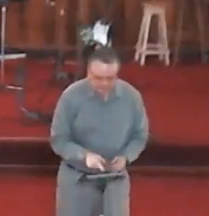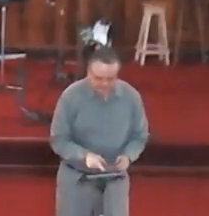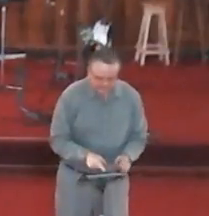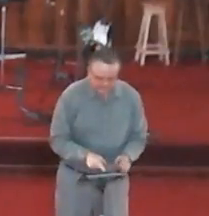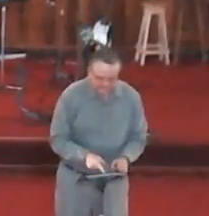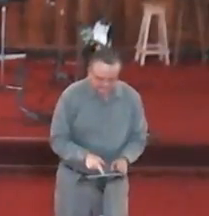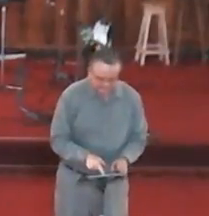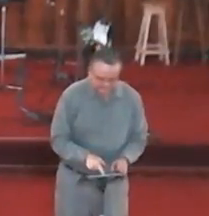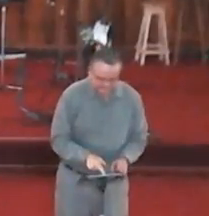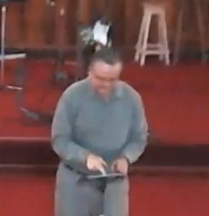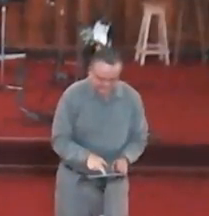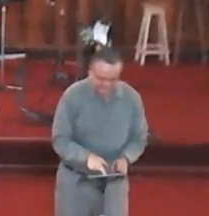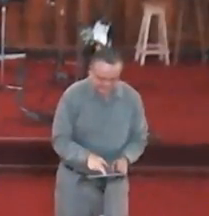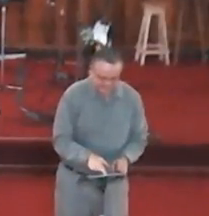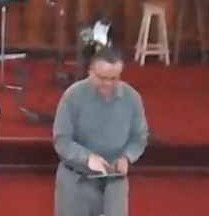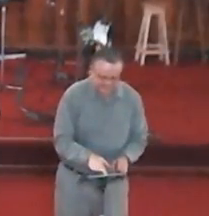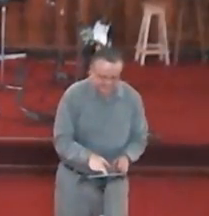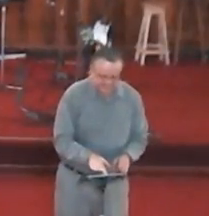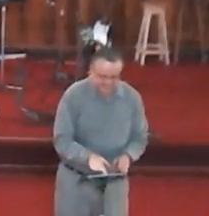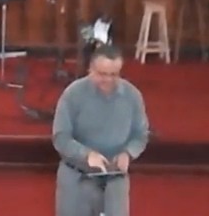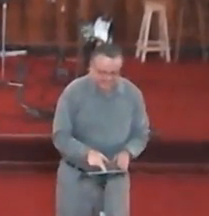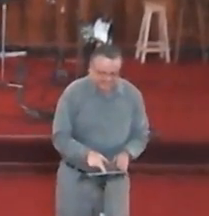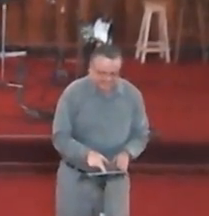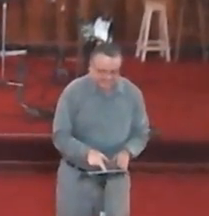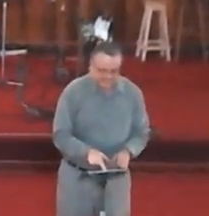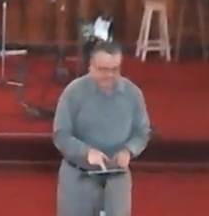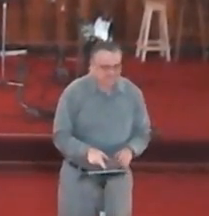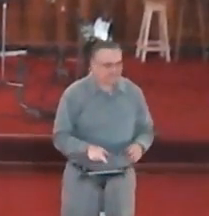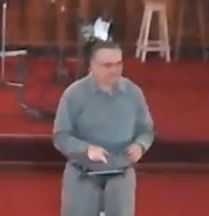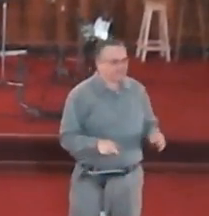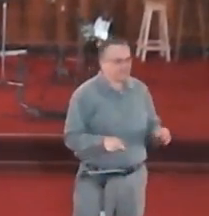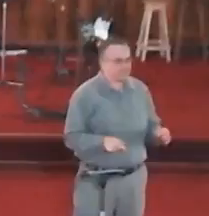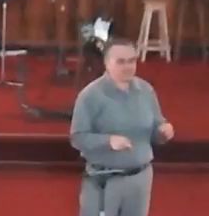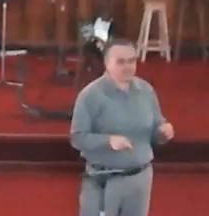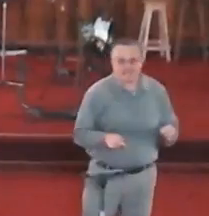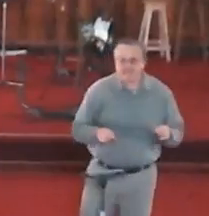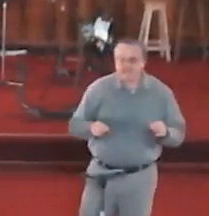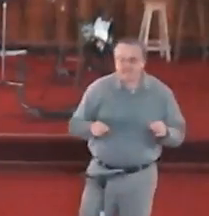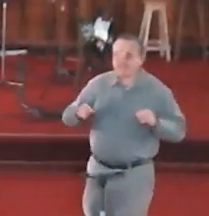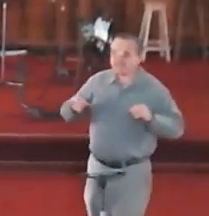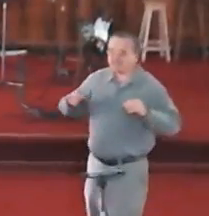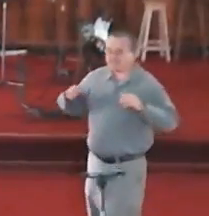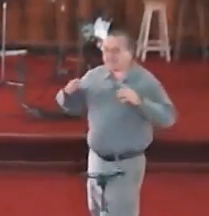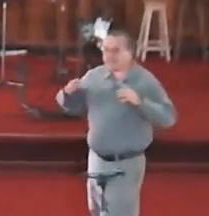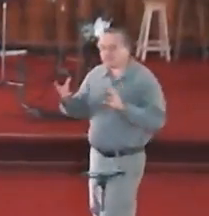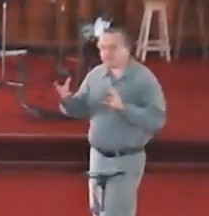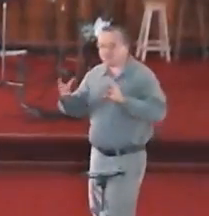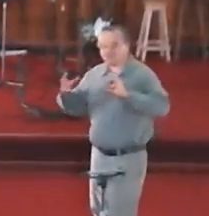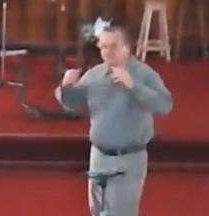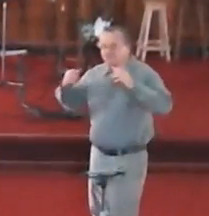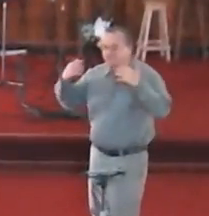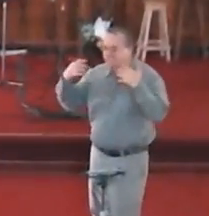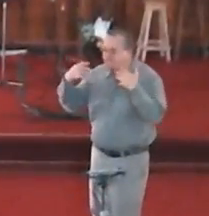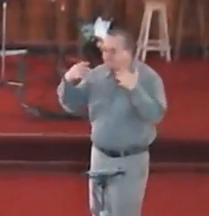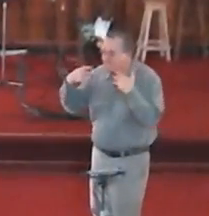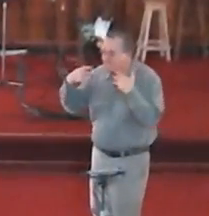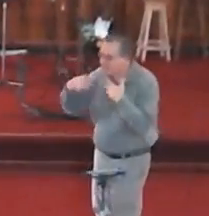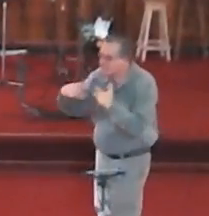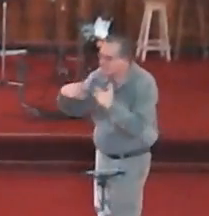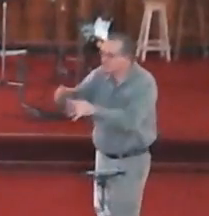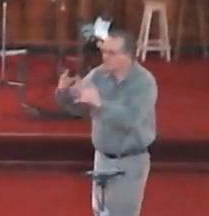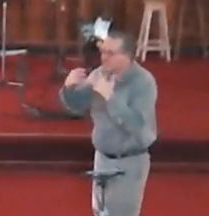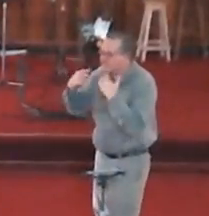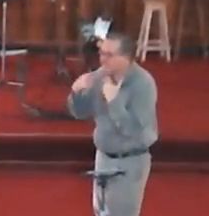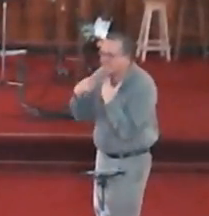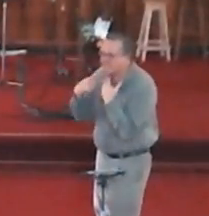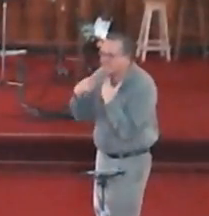in the whole Bible where they even call him Joseph. Everywhere else he's known as Barnabas. Y es hijo de consolación, significa que parte